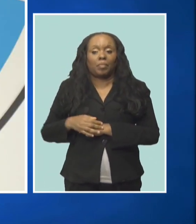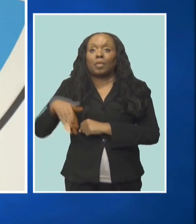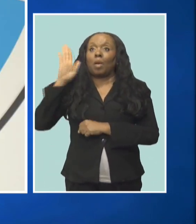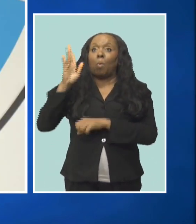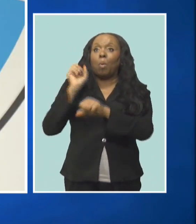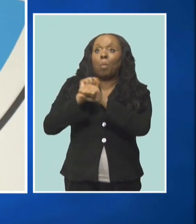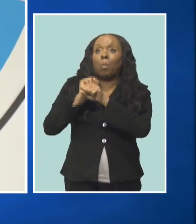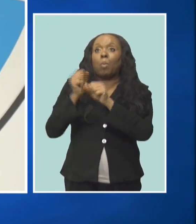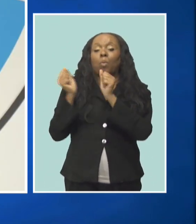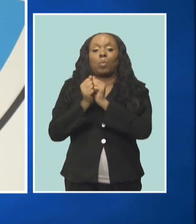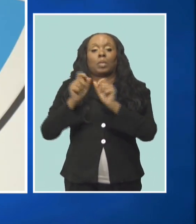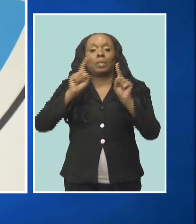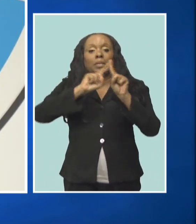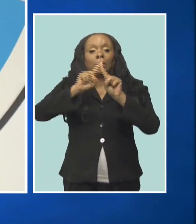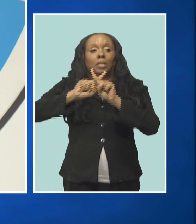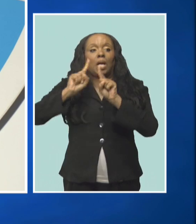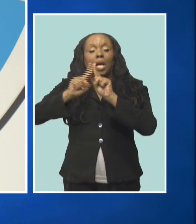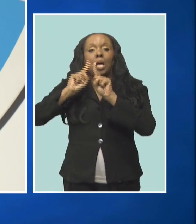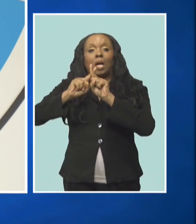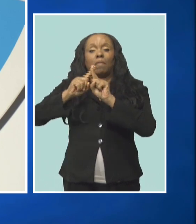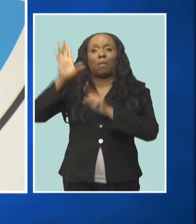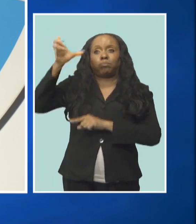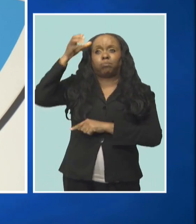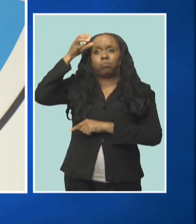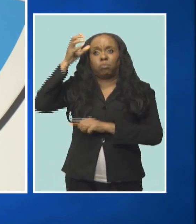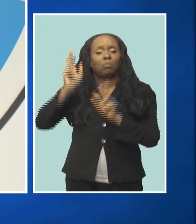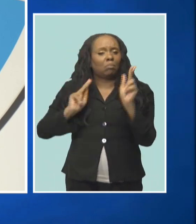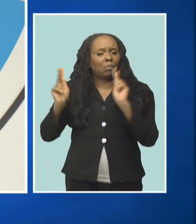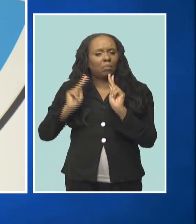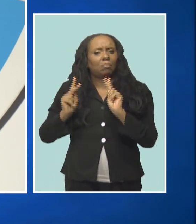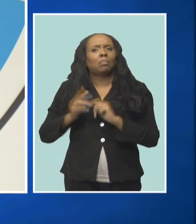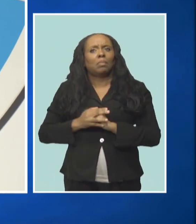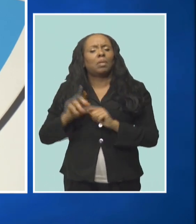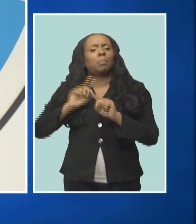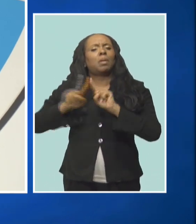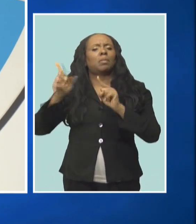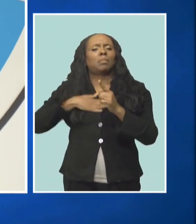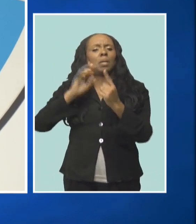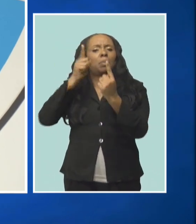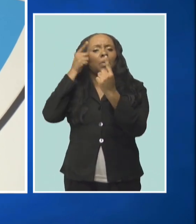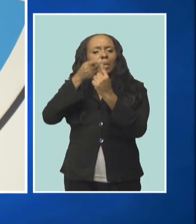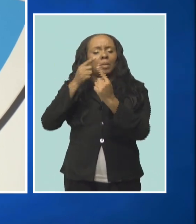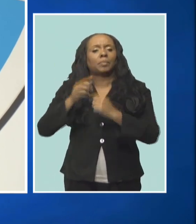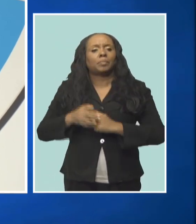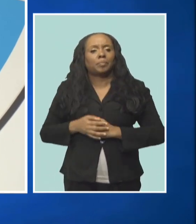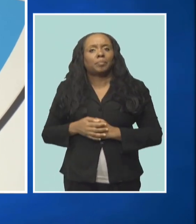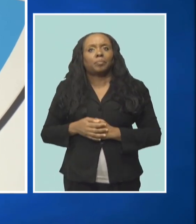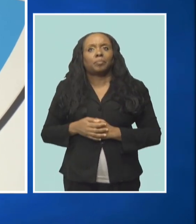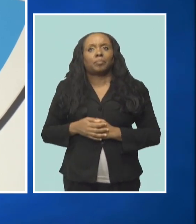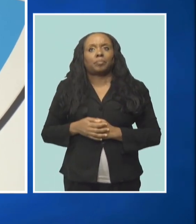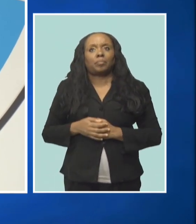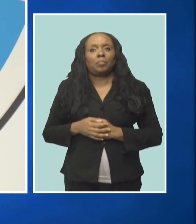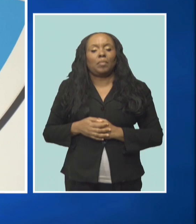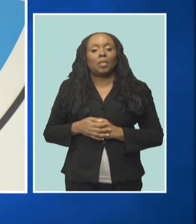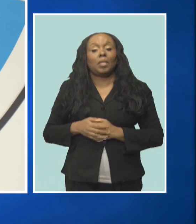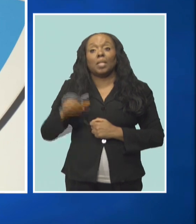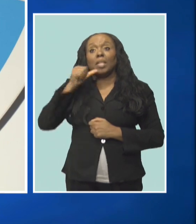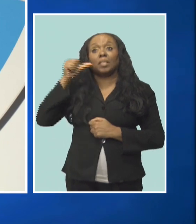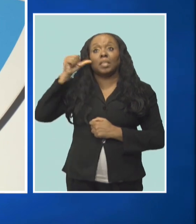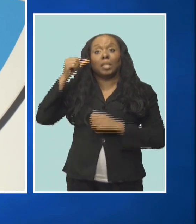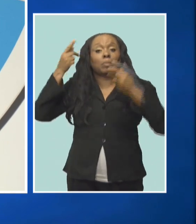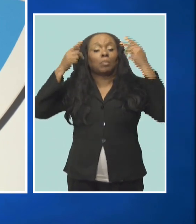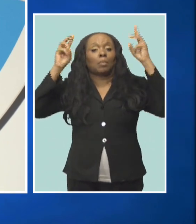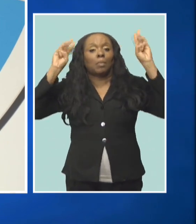different specialist expert groups to ensure that we can have the kind of evidence. The point, though, is building on what the Prime Minister said yesterday around how